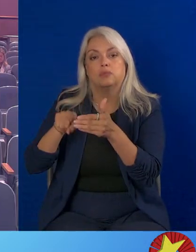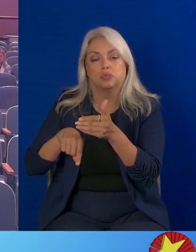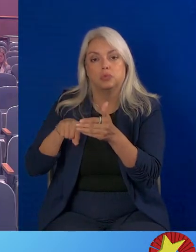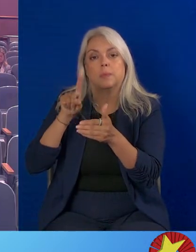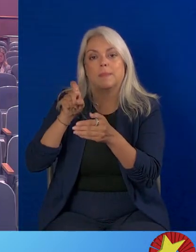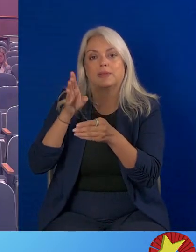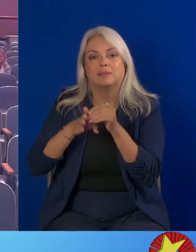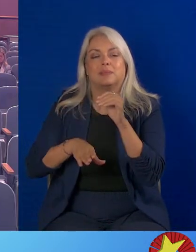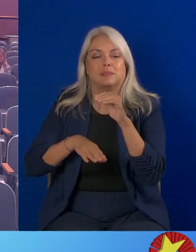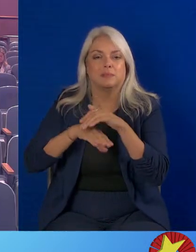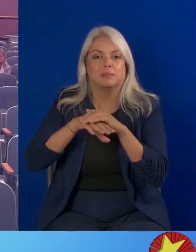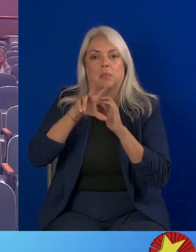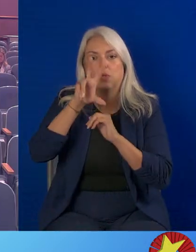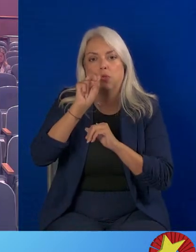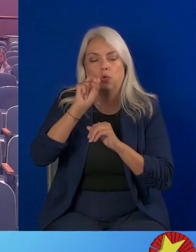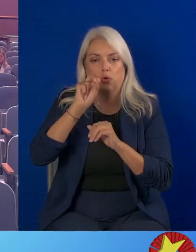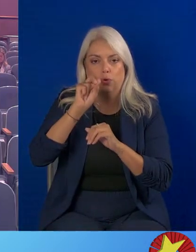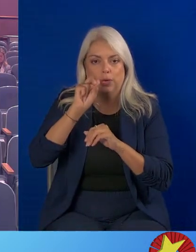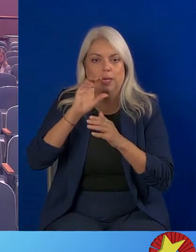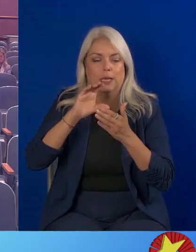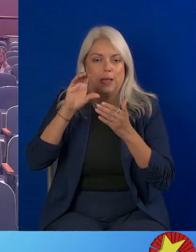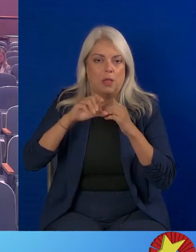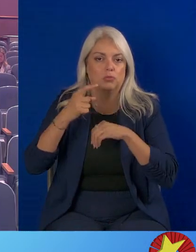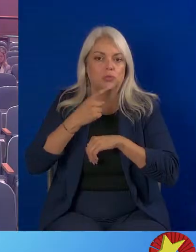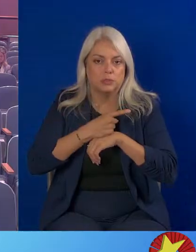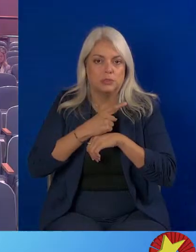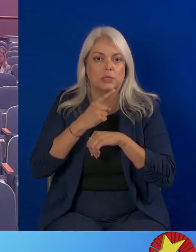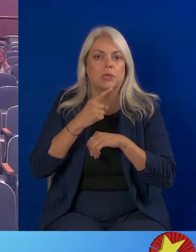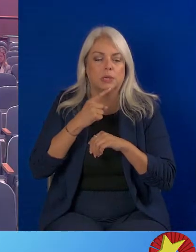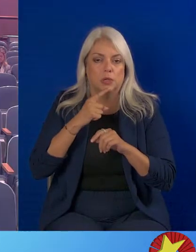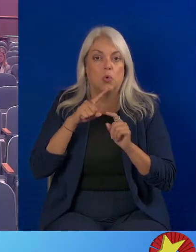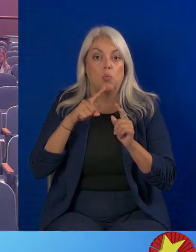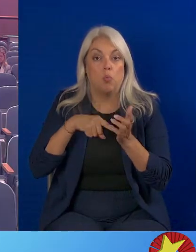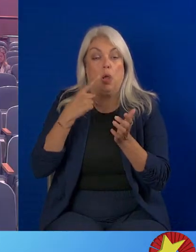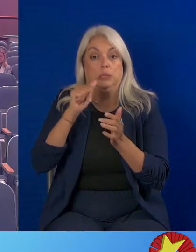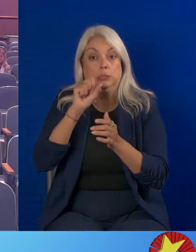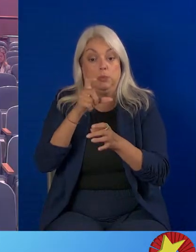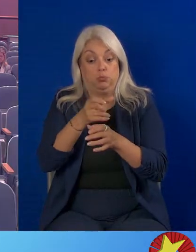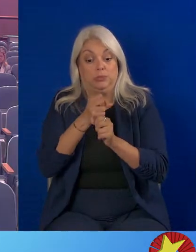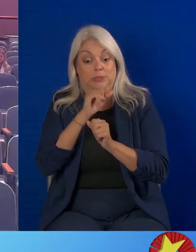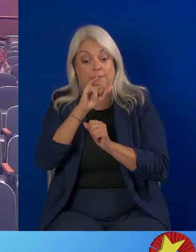30 calendar days of ASDB's receipt of the complaint.